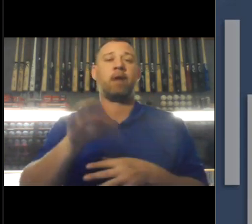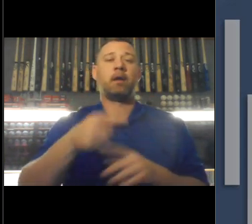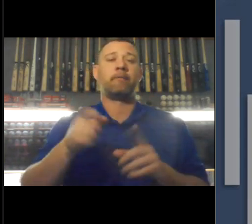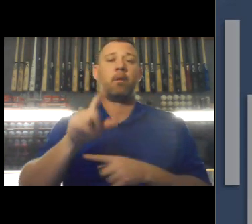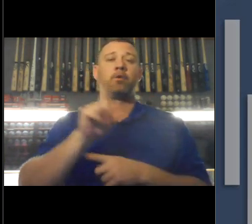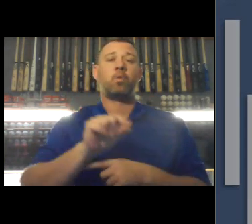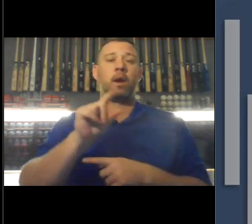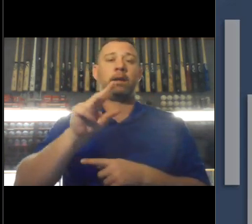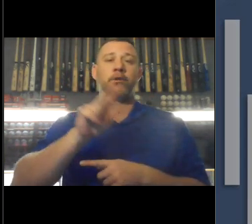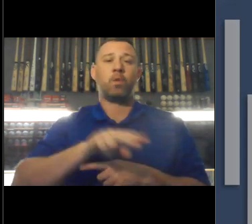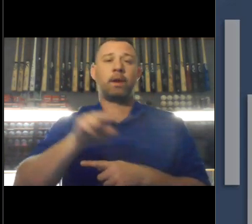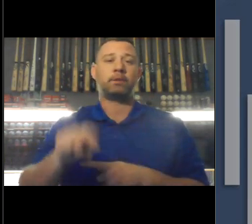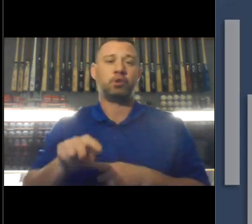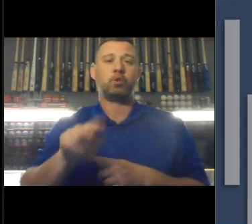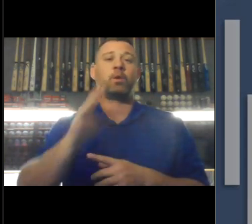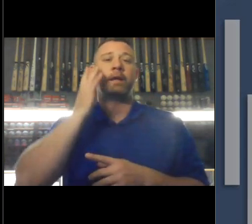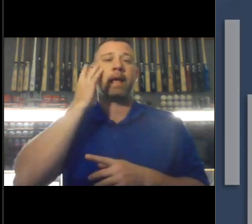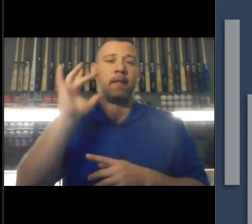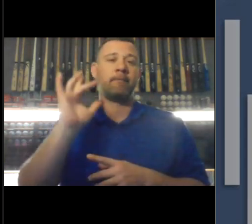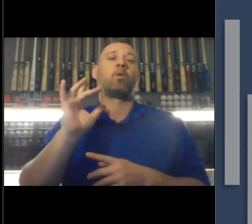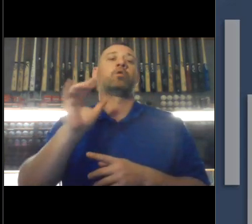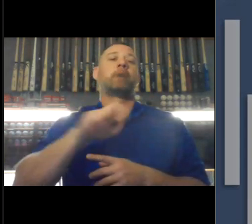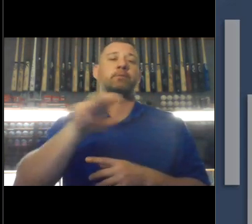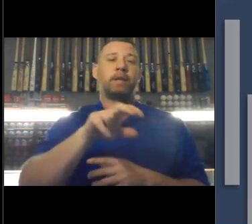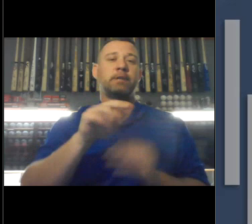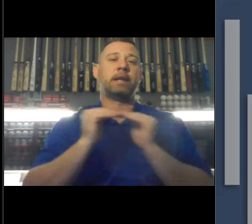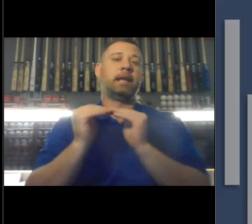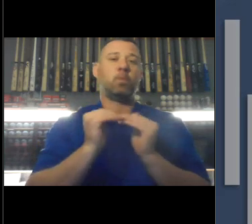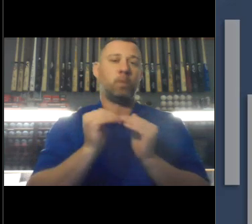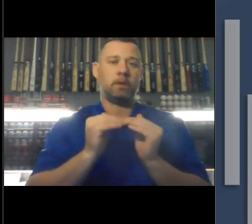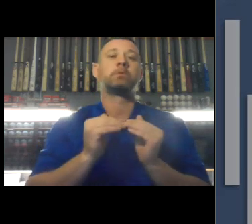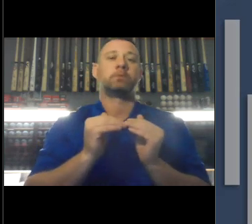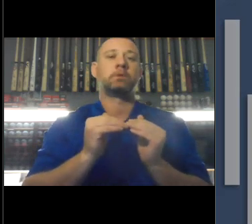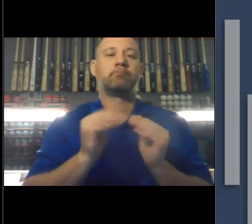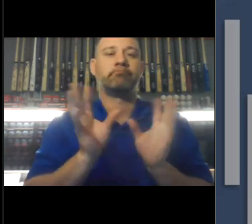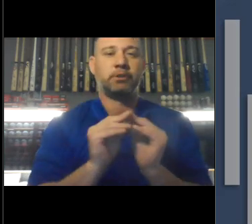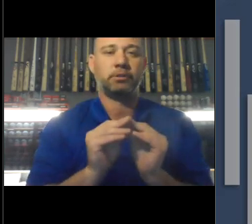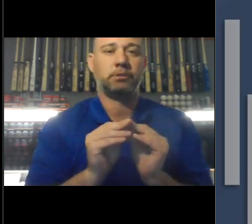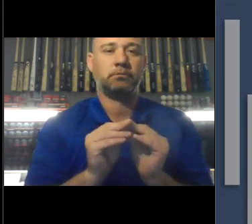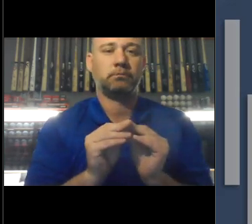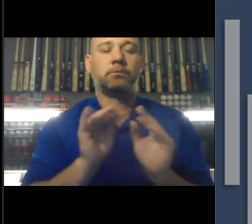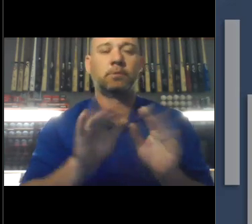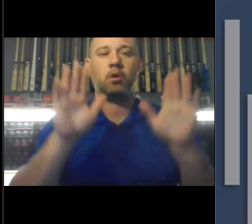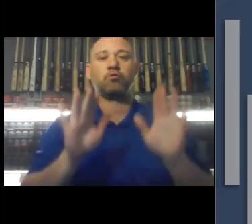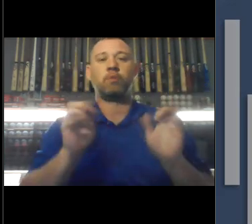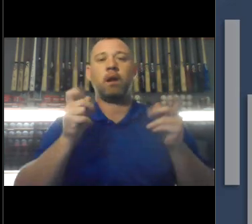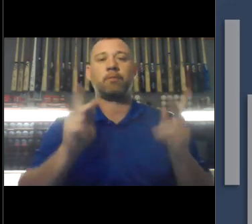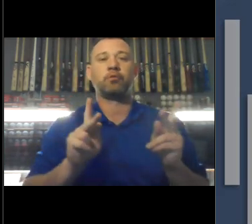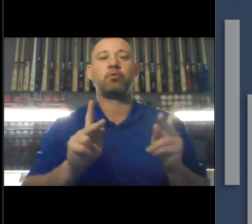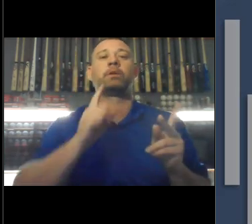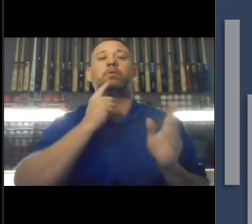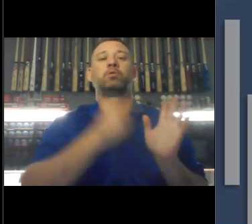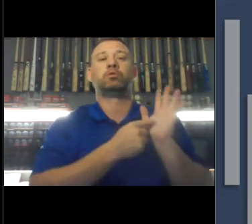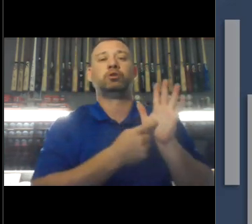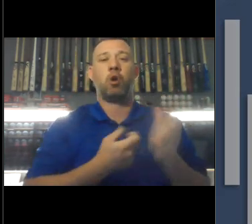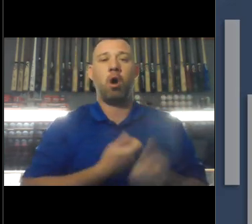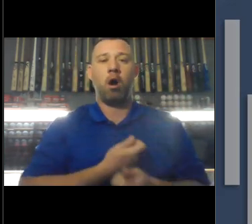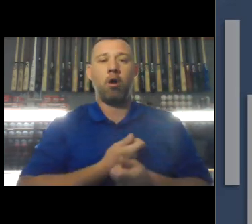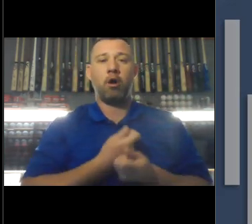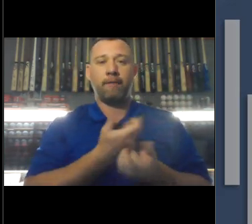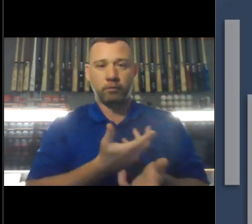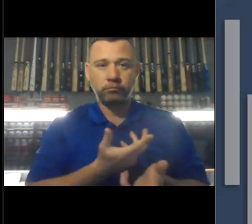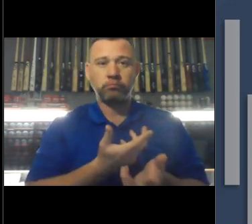2022 California Transportation Equity Listening Sessions. This is a great opportunity for those staff to showcase our efforts and